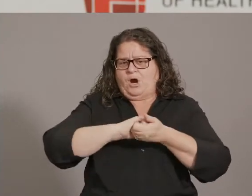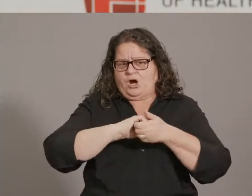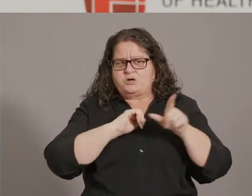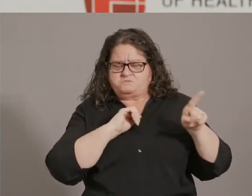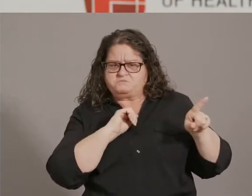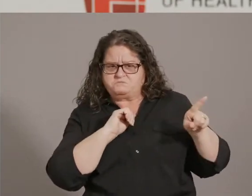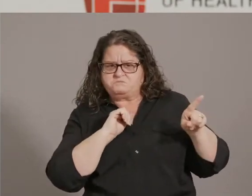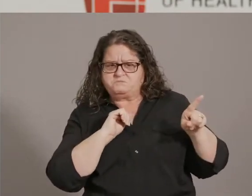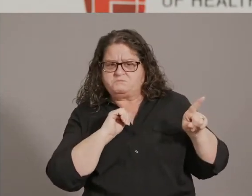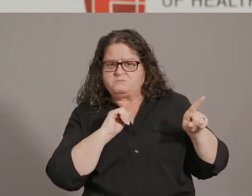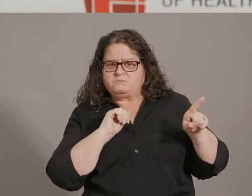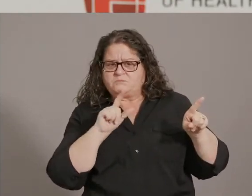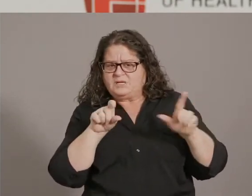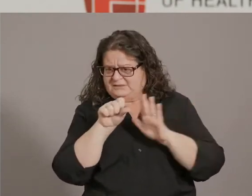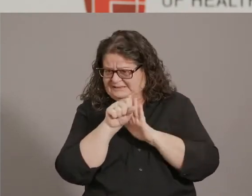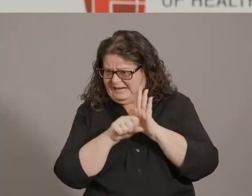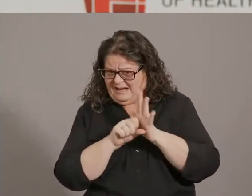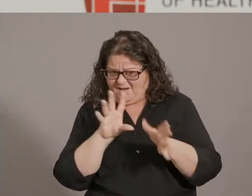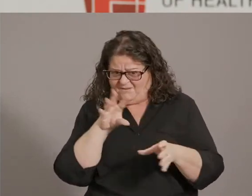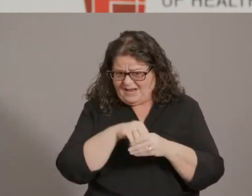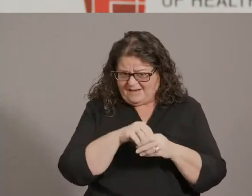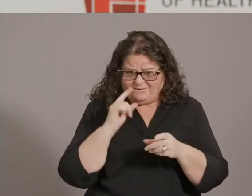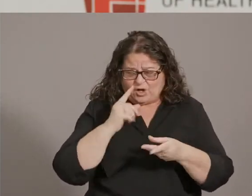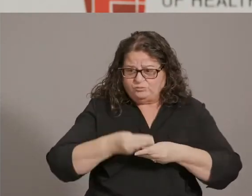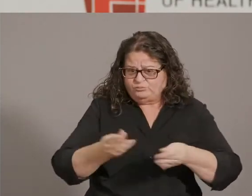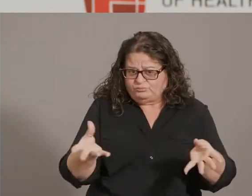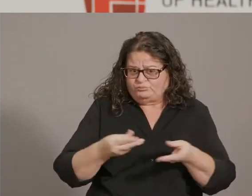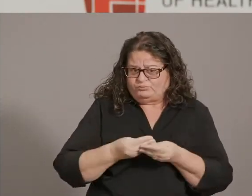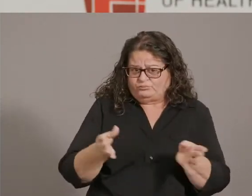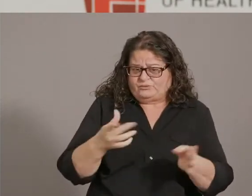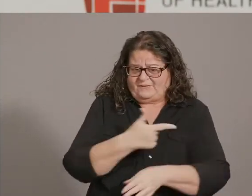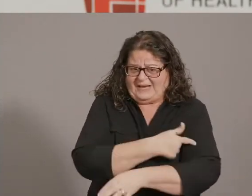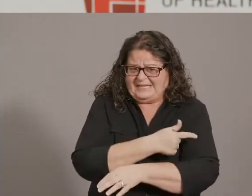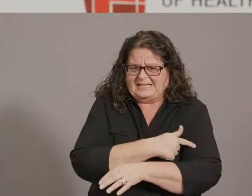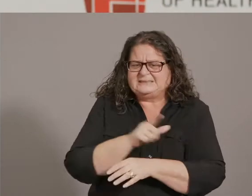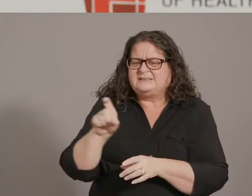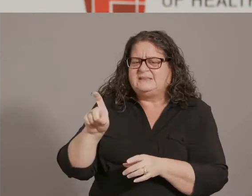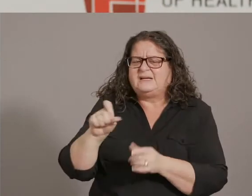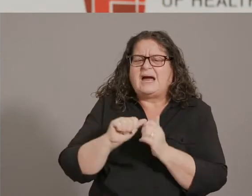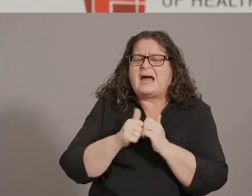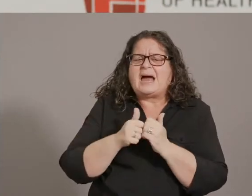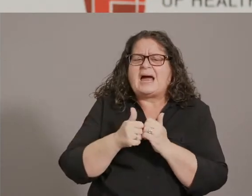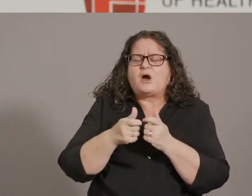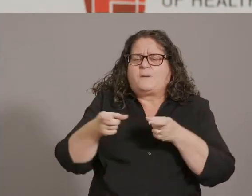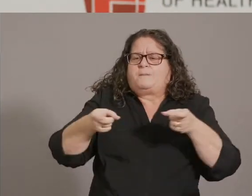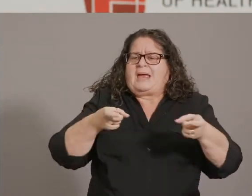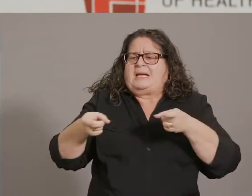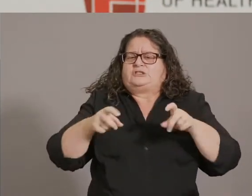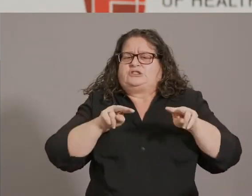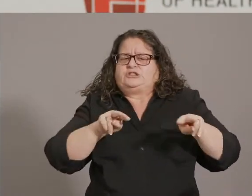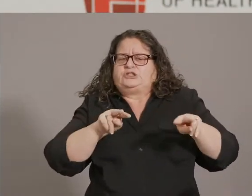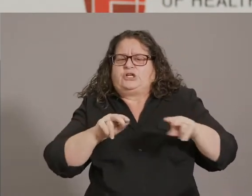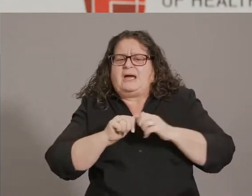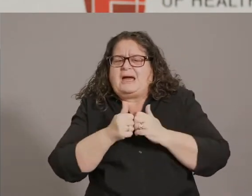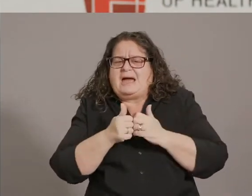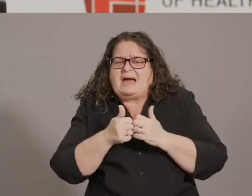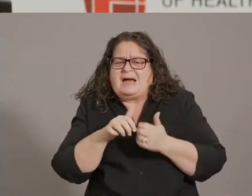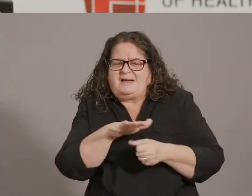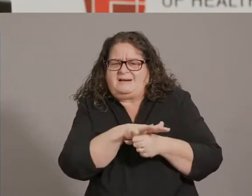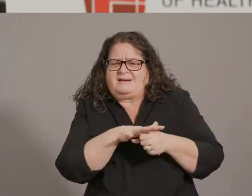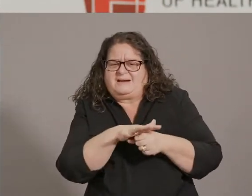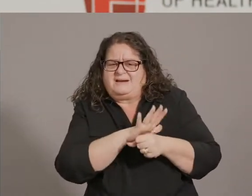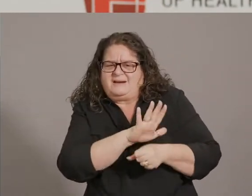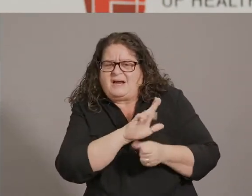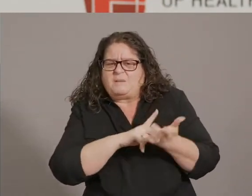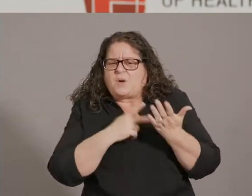And as far as distributing vaccines, how else will be managed locally, and what guidelines have to be followed, federal, state, or county? Yeah,